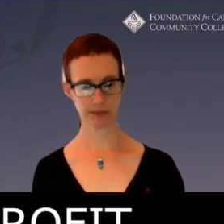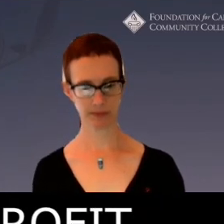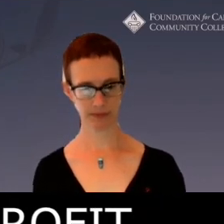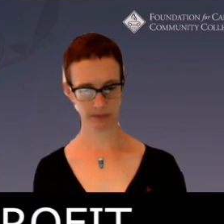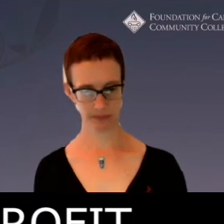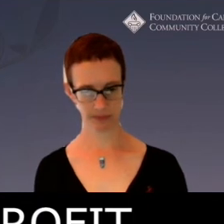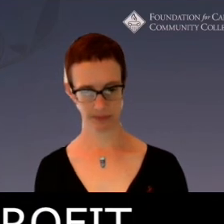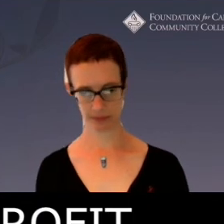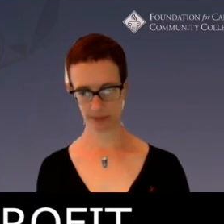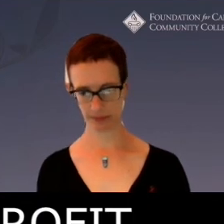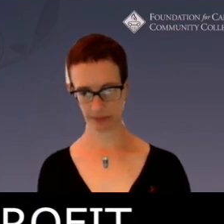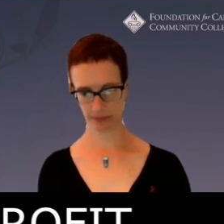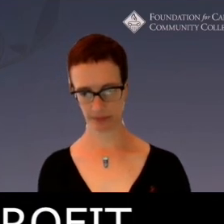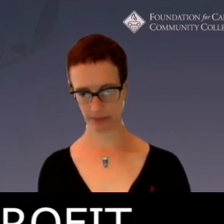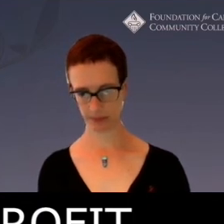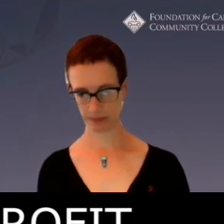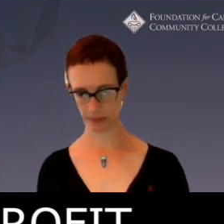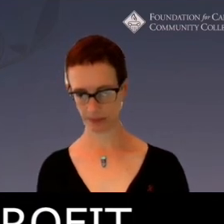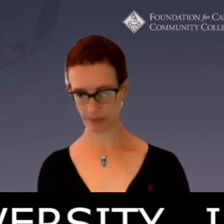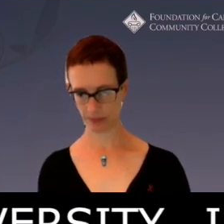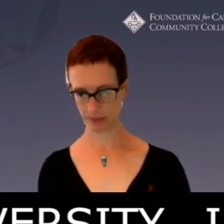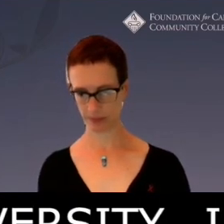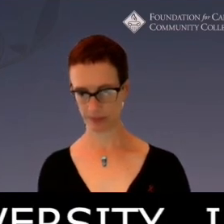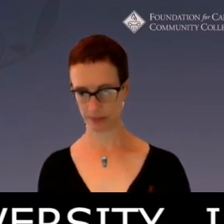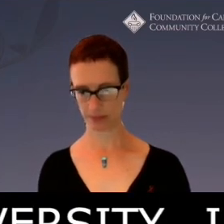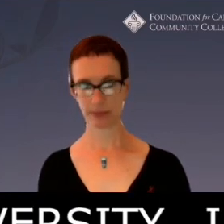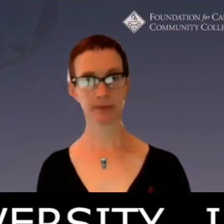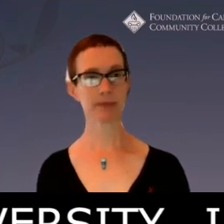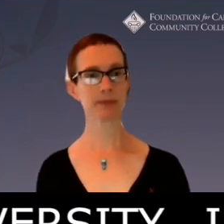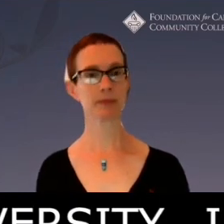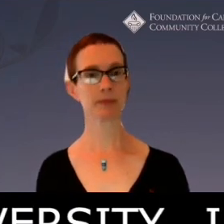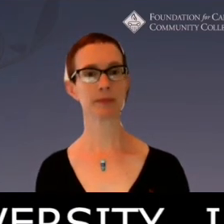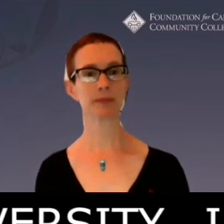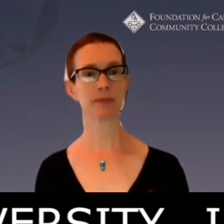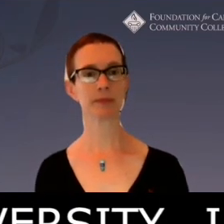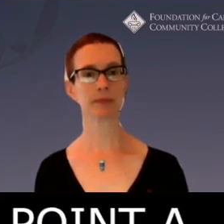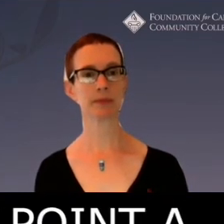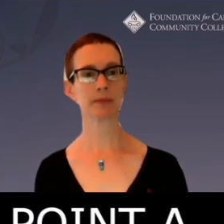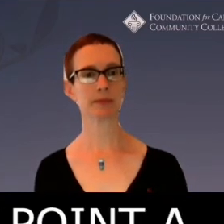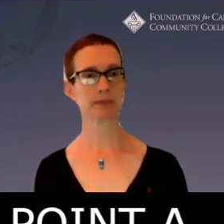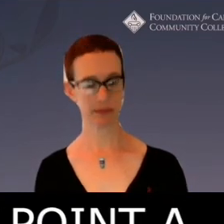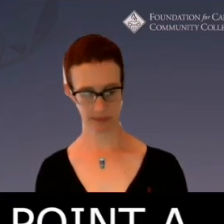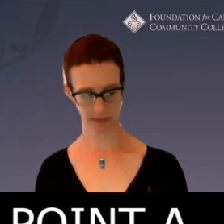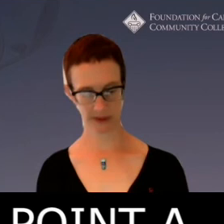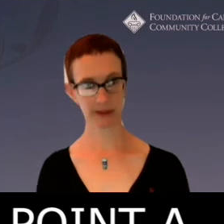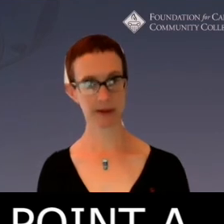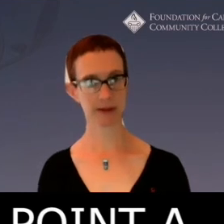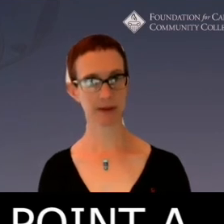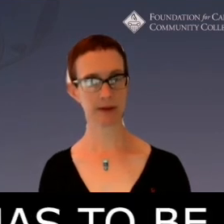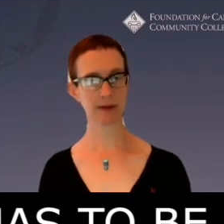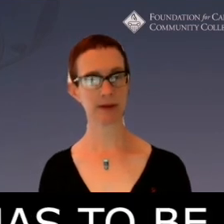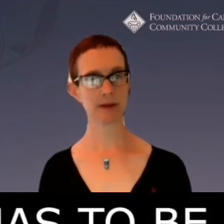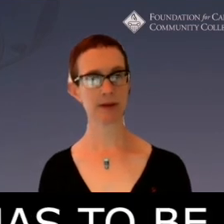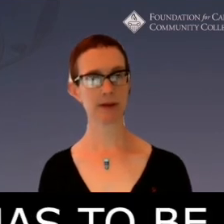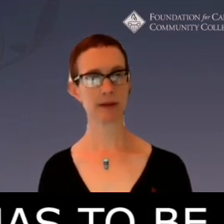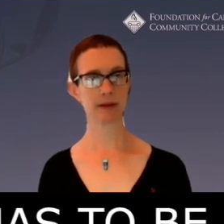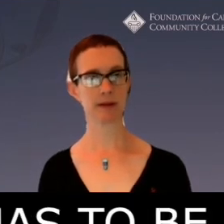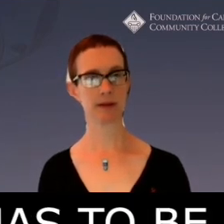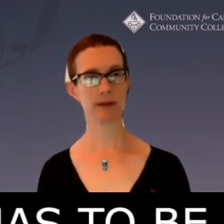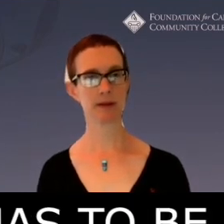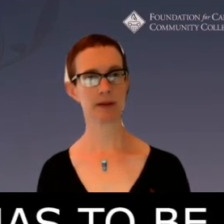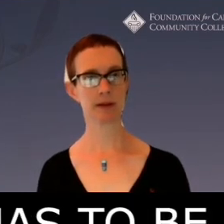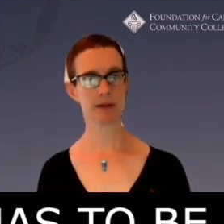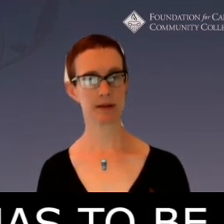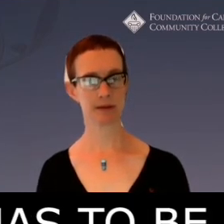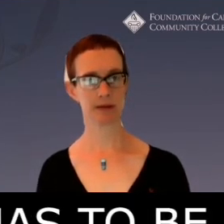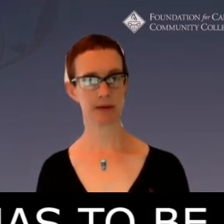I noticed there was at one point a statement that the lead has to be one of the, quote, required